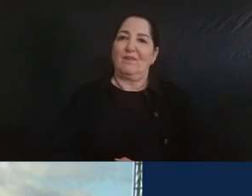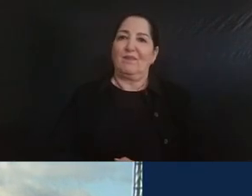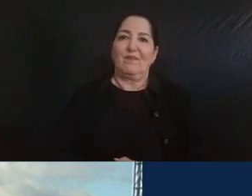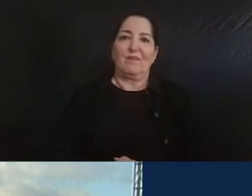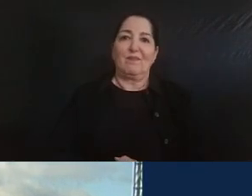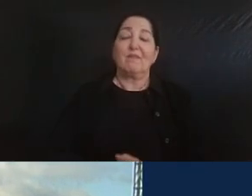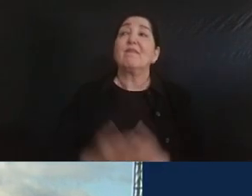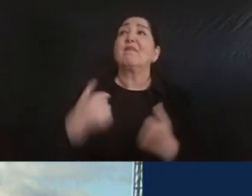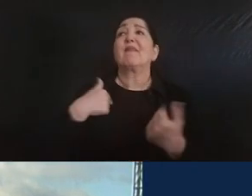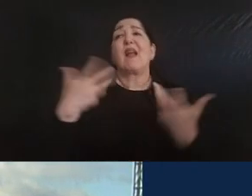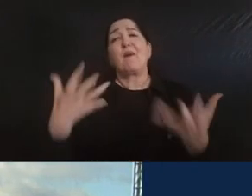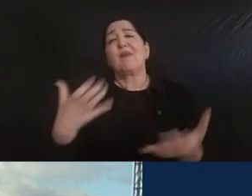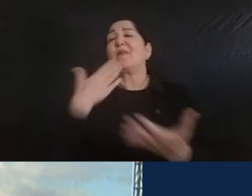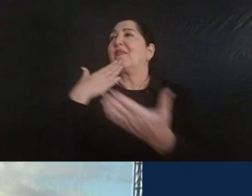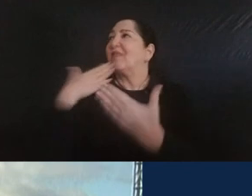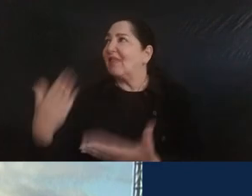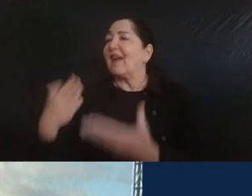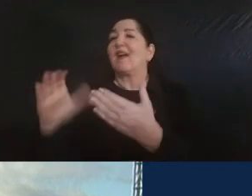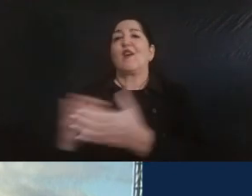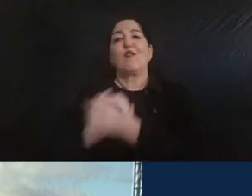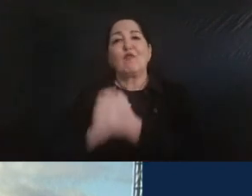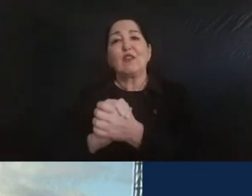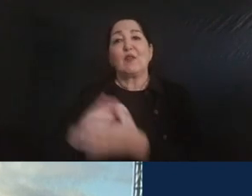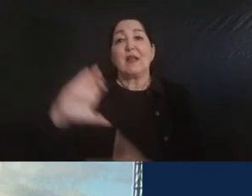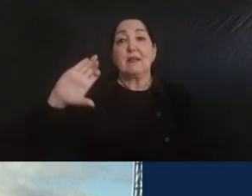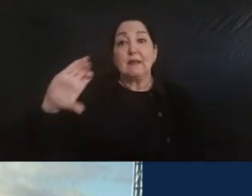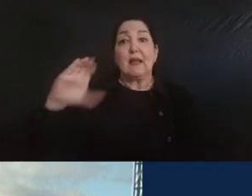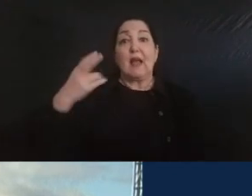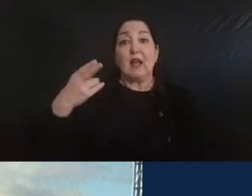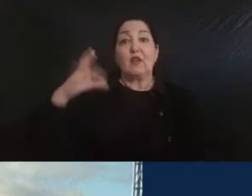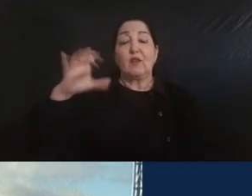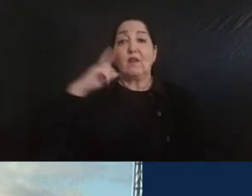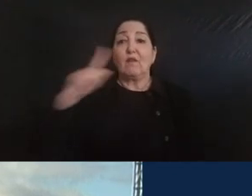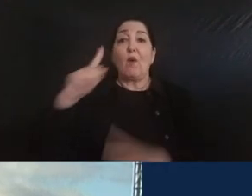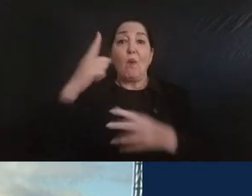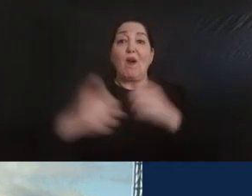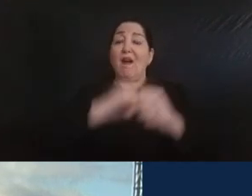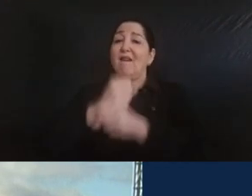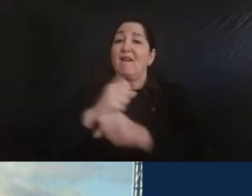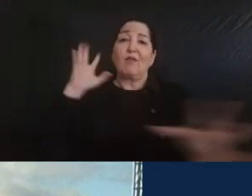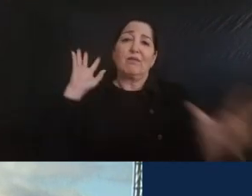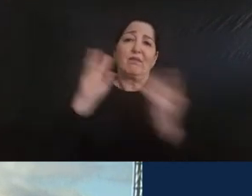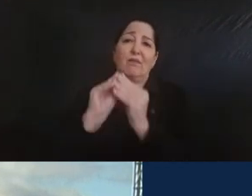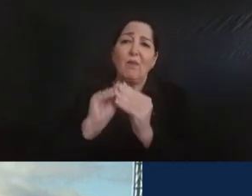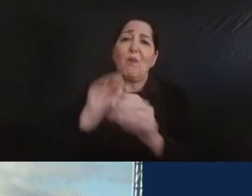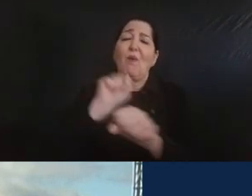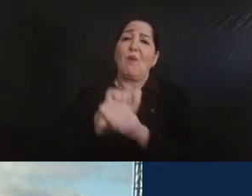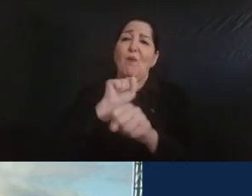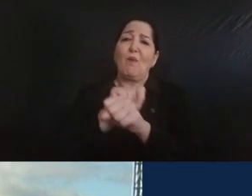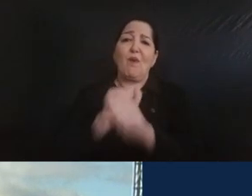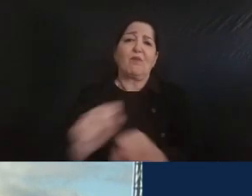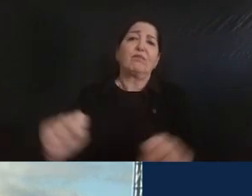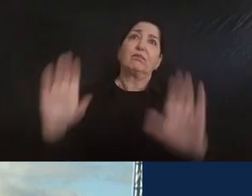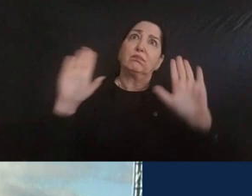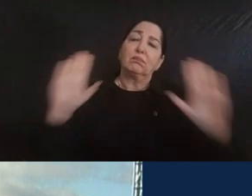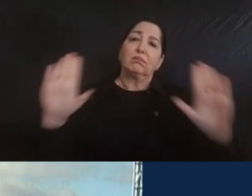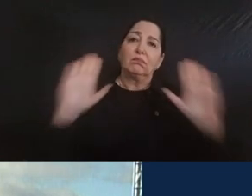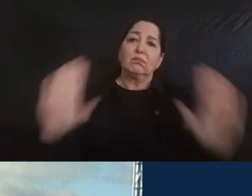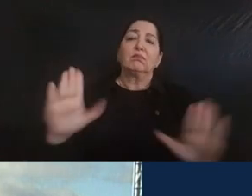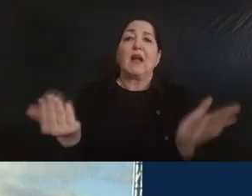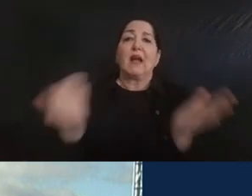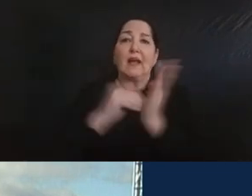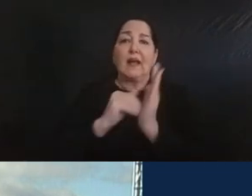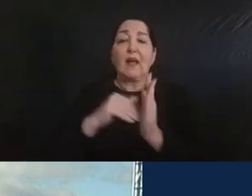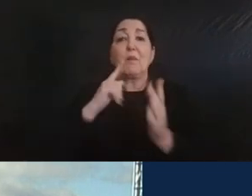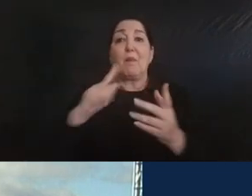now. I want to thank and congratulate the CHC for yet another year of remarkable work. And even though we